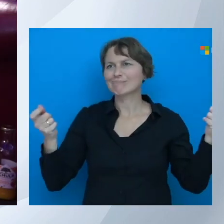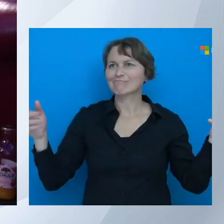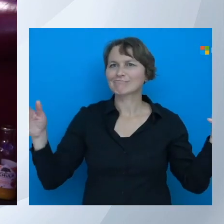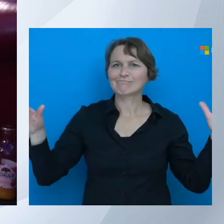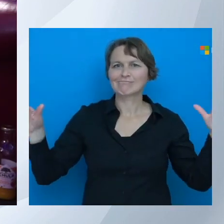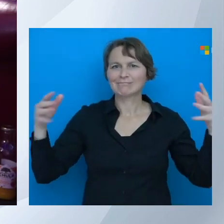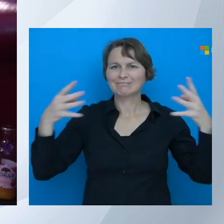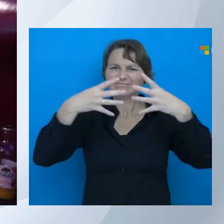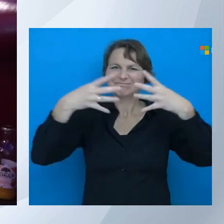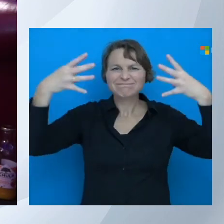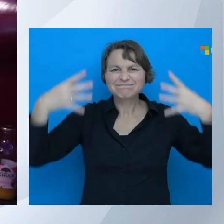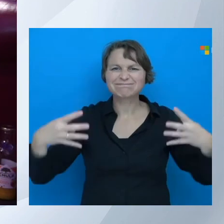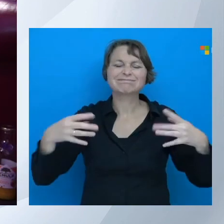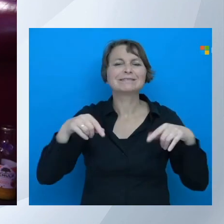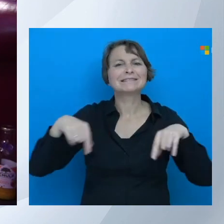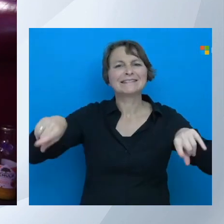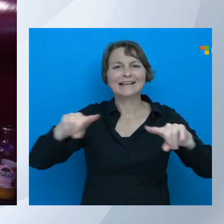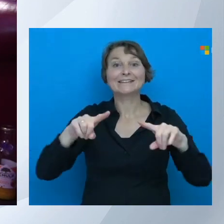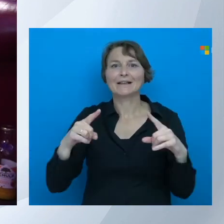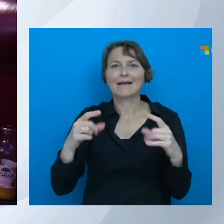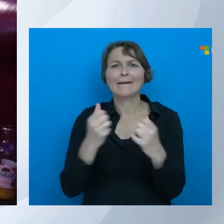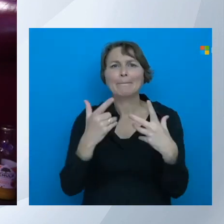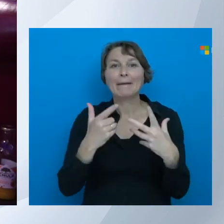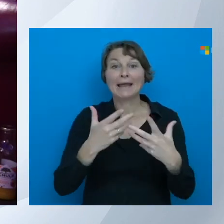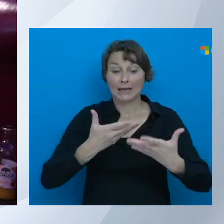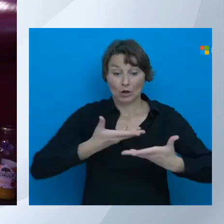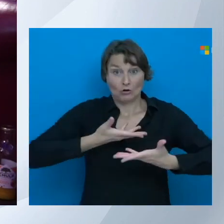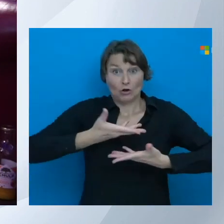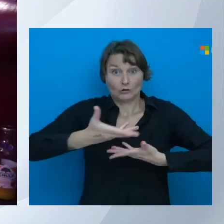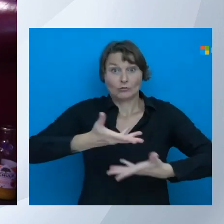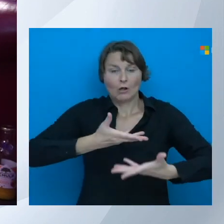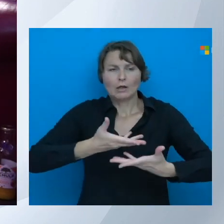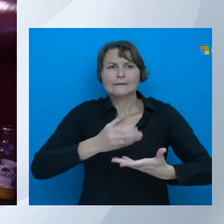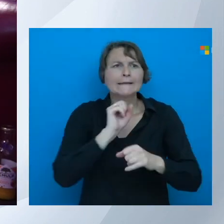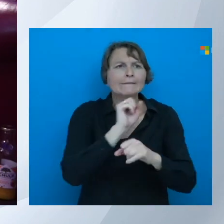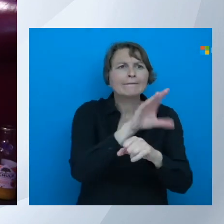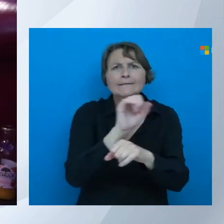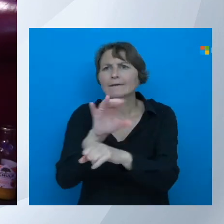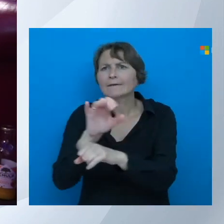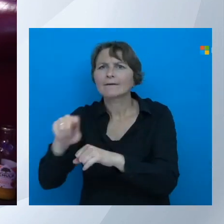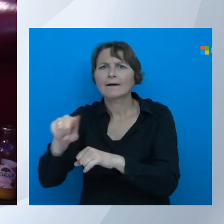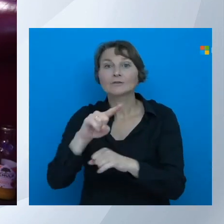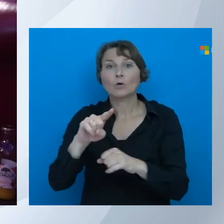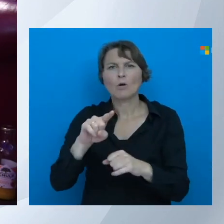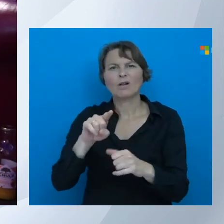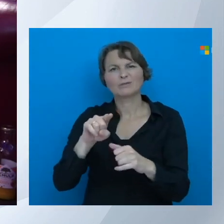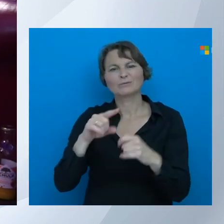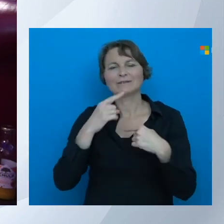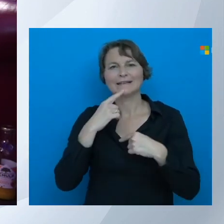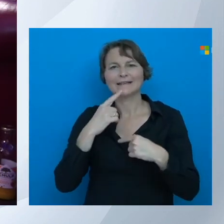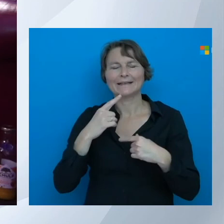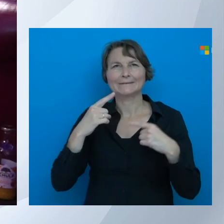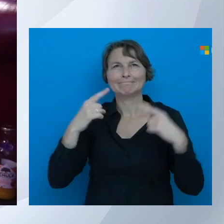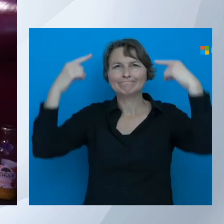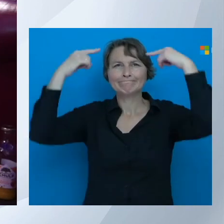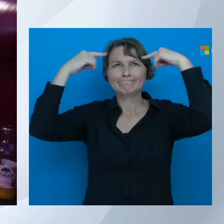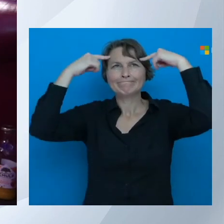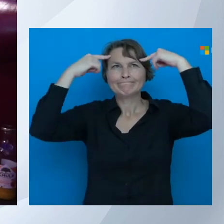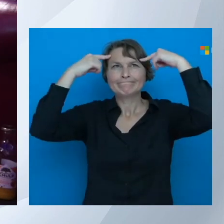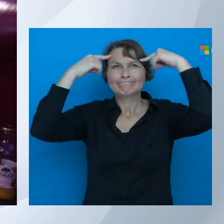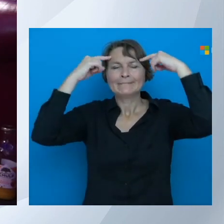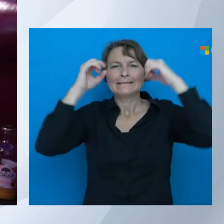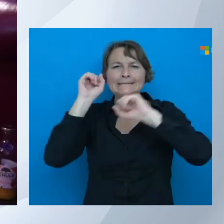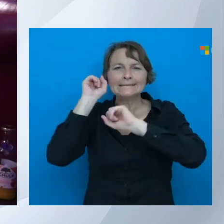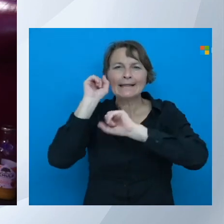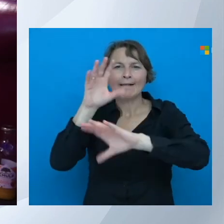a lot of the consulting that I do is all about being in your head and just advising customers on how to